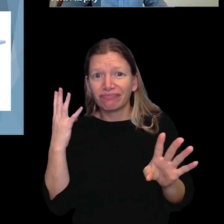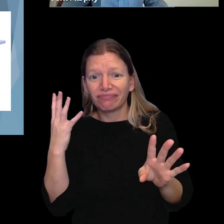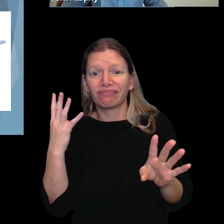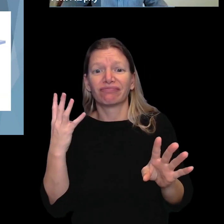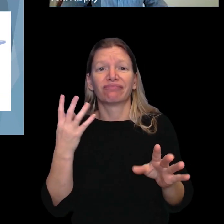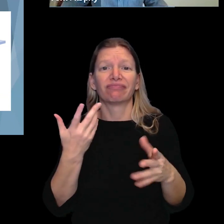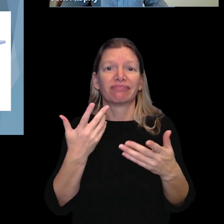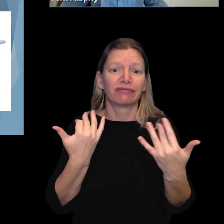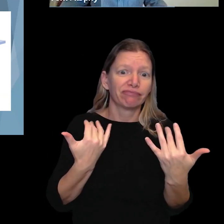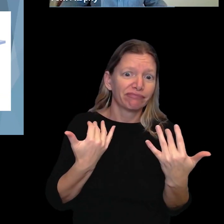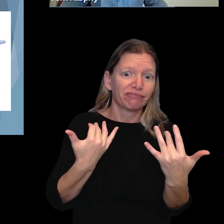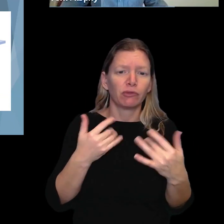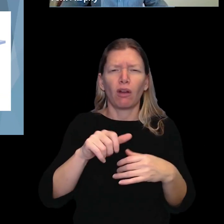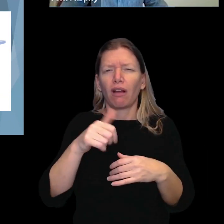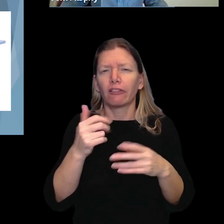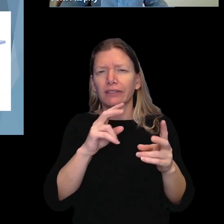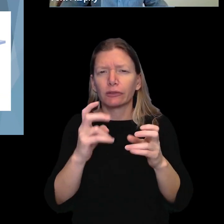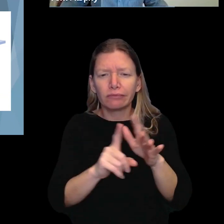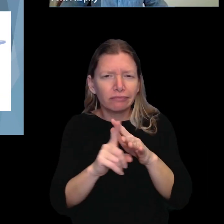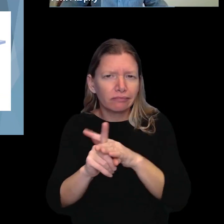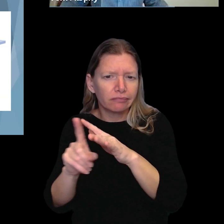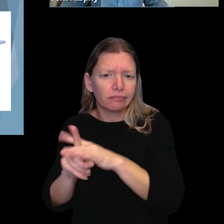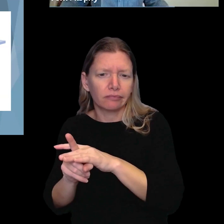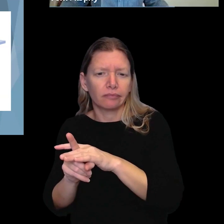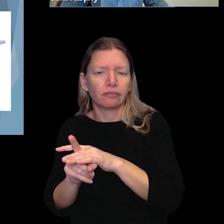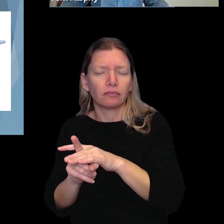time if there are lines or